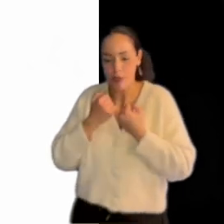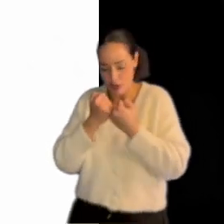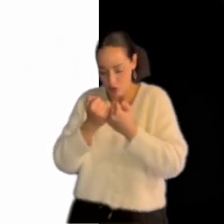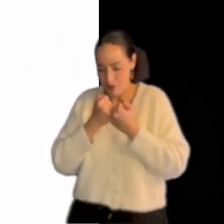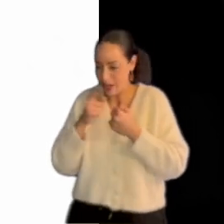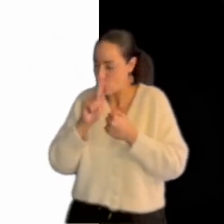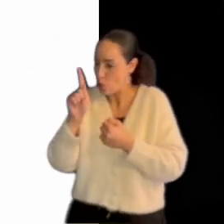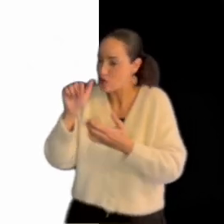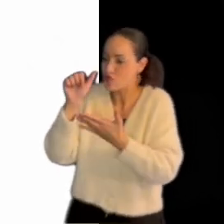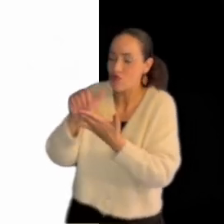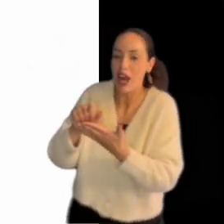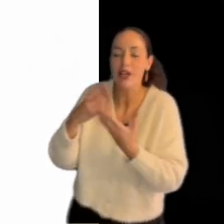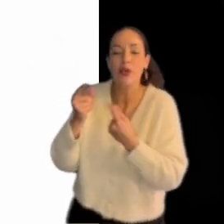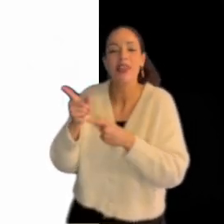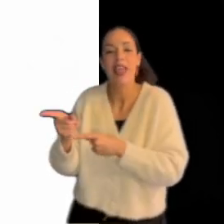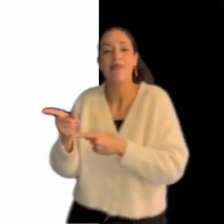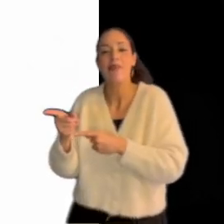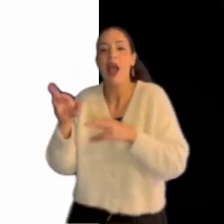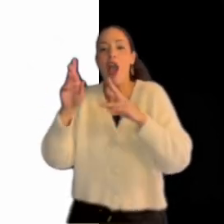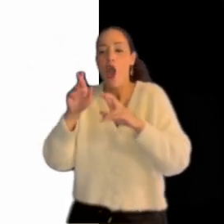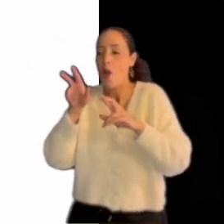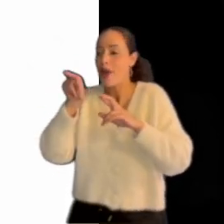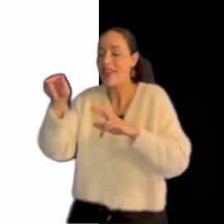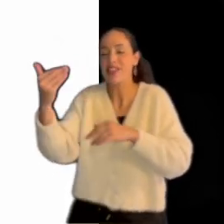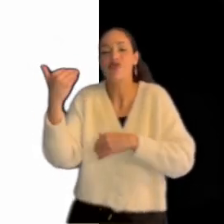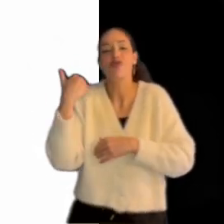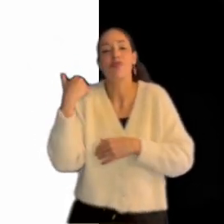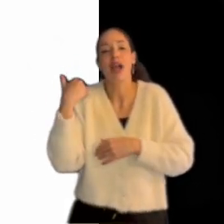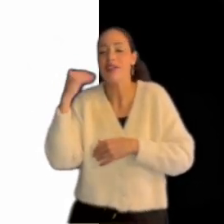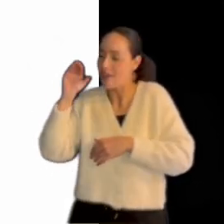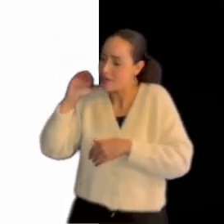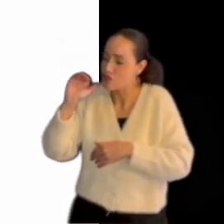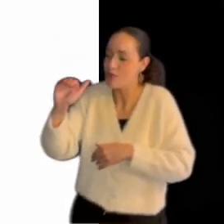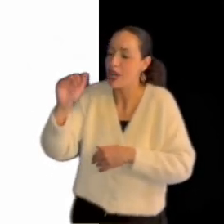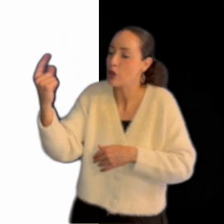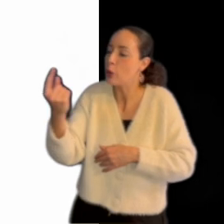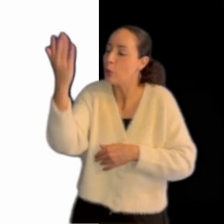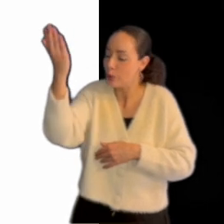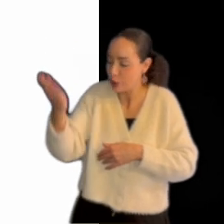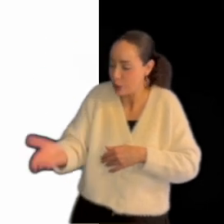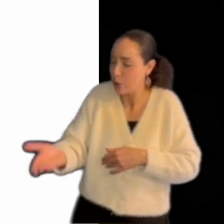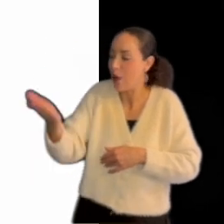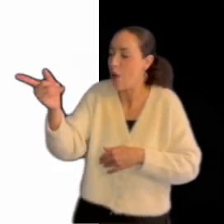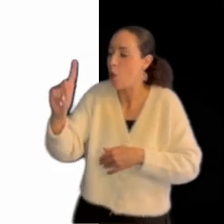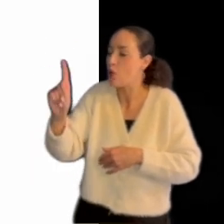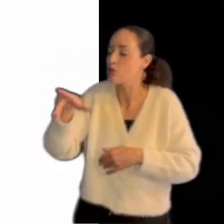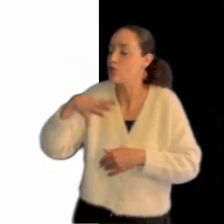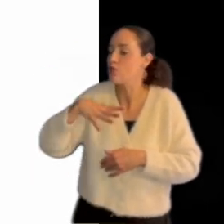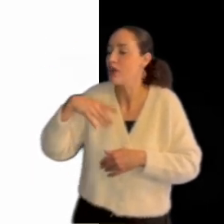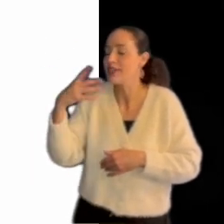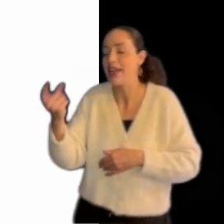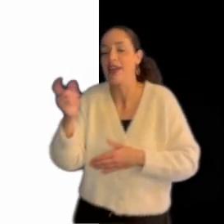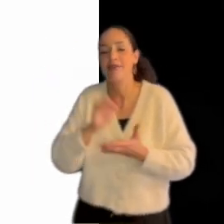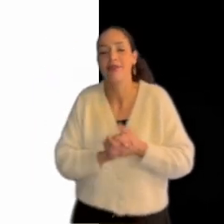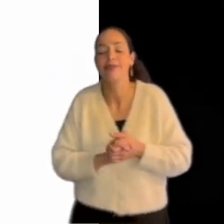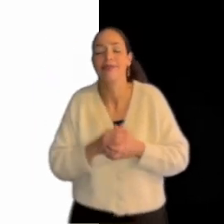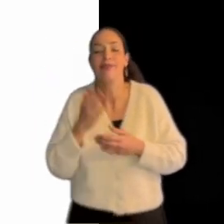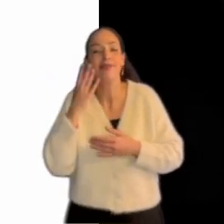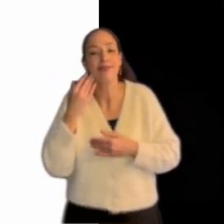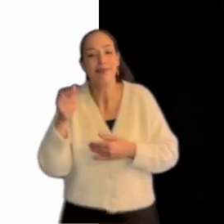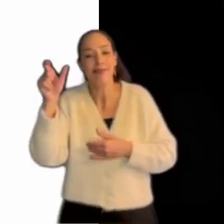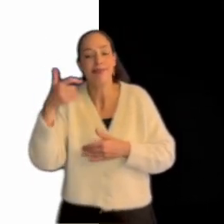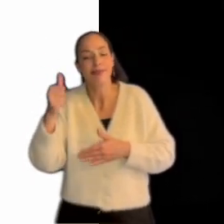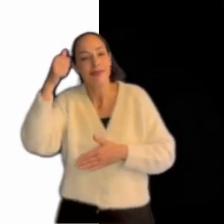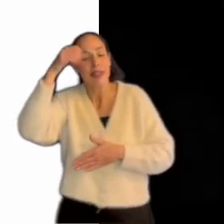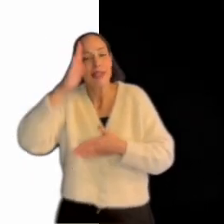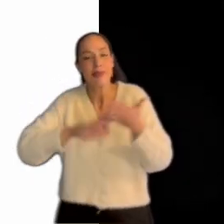someone has experienced trauma, struggle, or adversity, we must reach beyond connection to offer reconnection instead, drawing on our innate humanness,